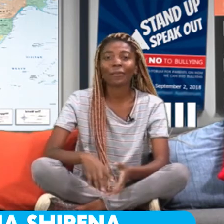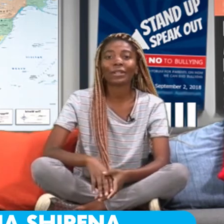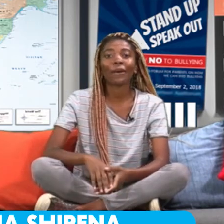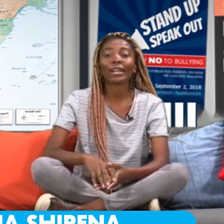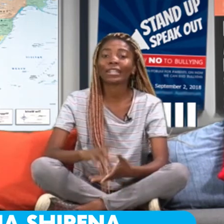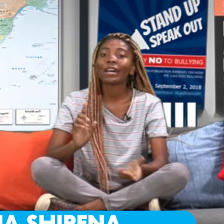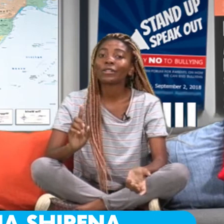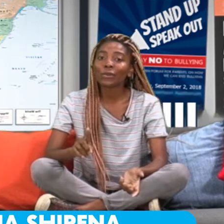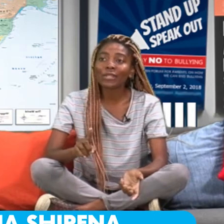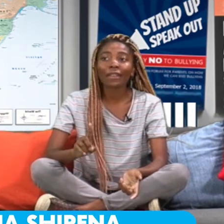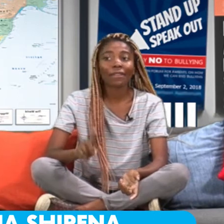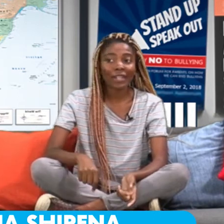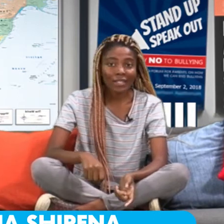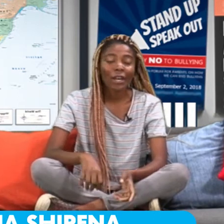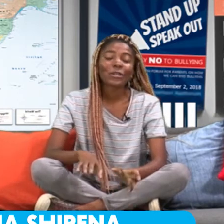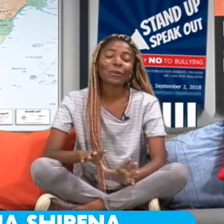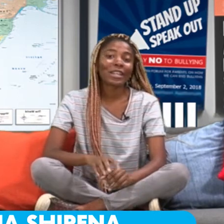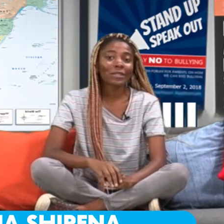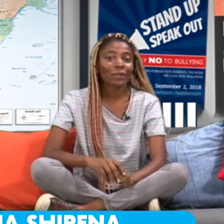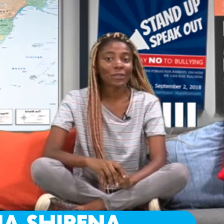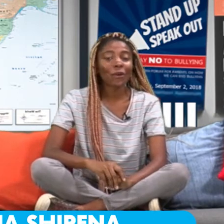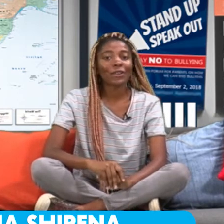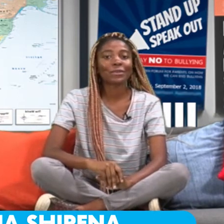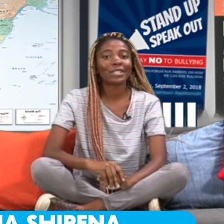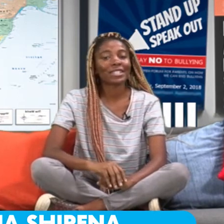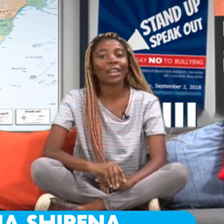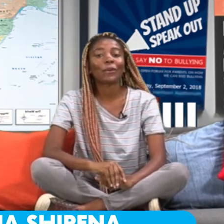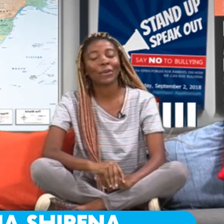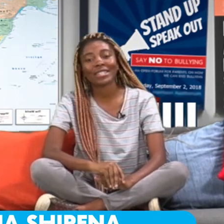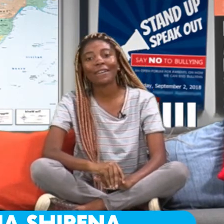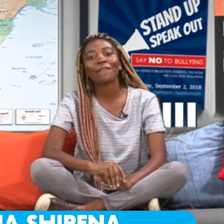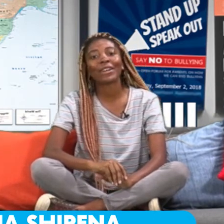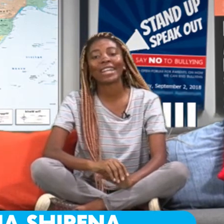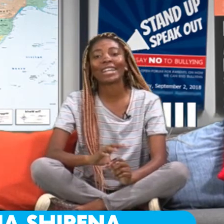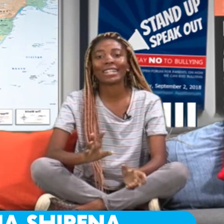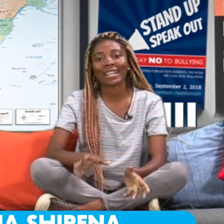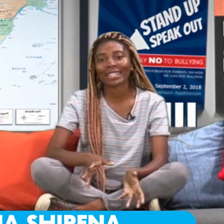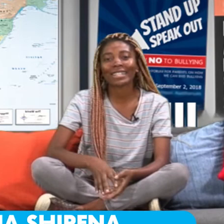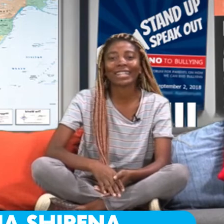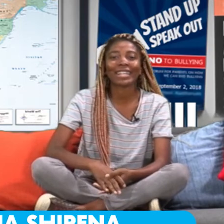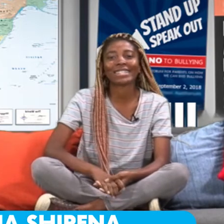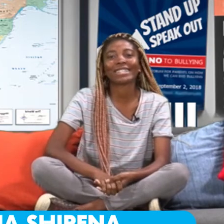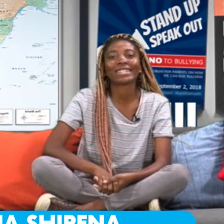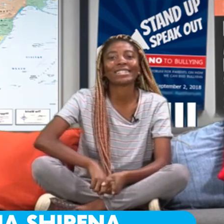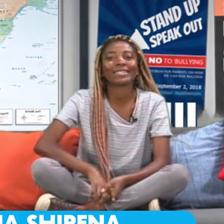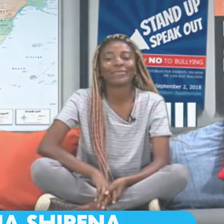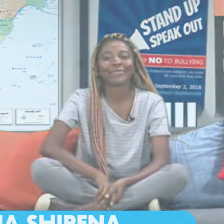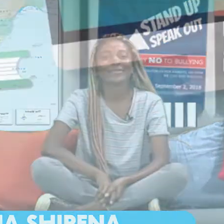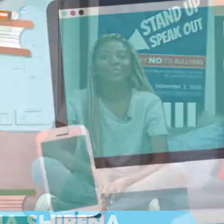forget about our grade 2s and 3s. So let's cross over to Teacher Louisa for an exciting lesson.